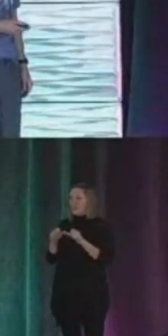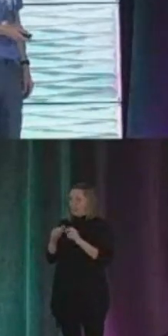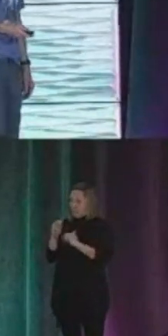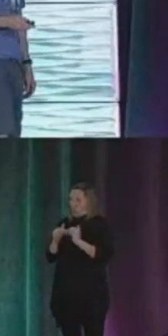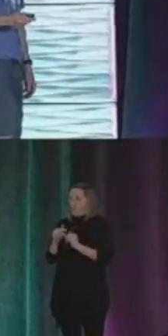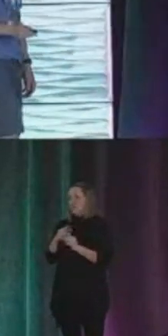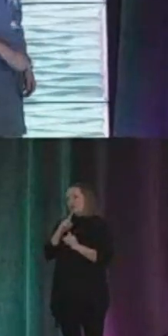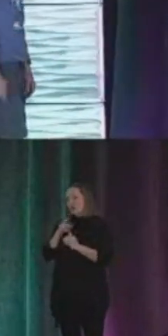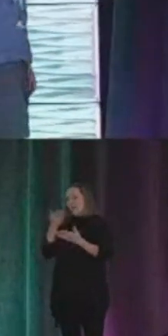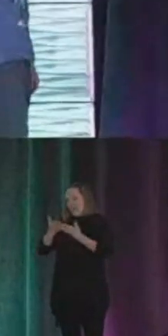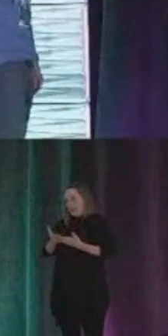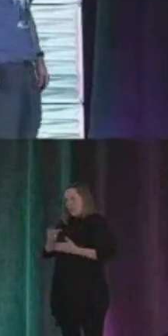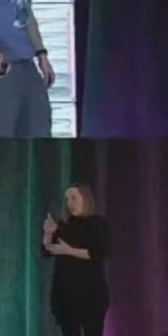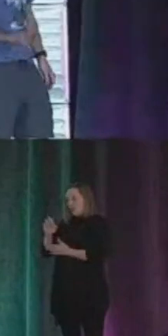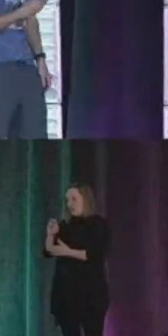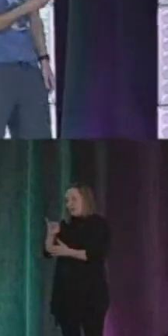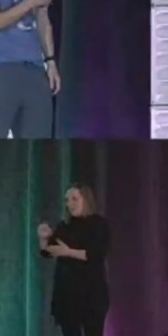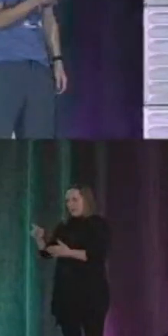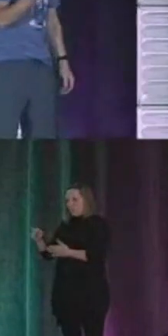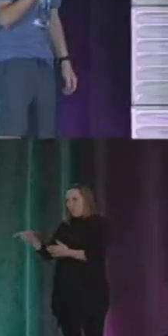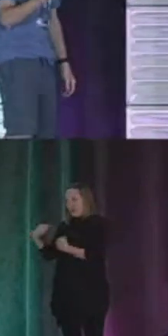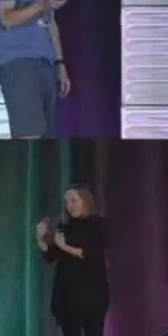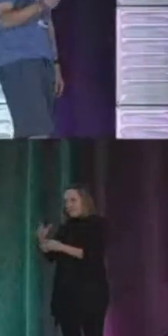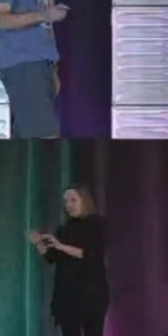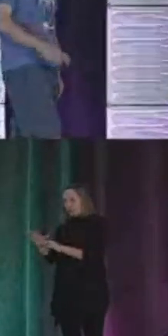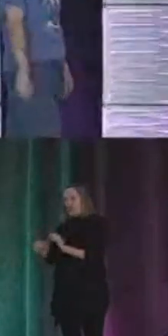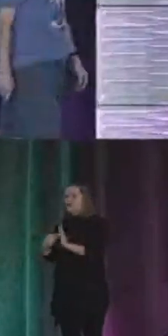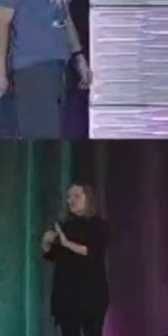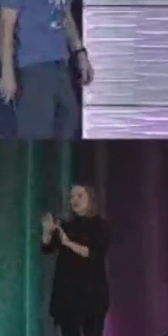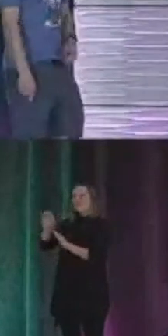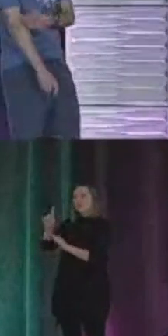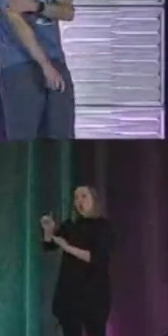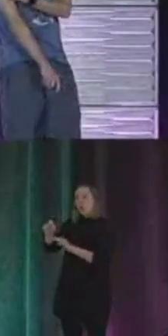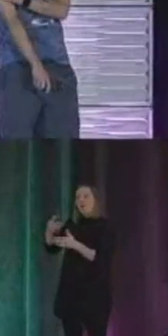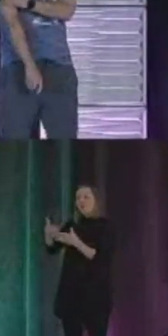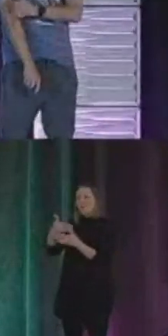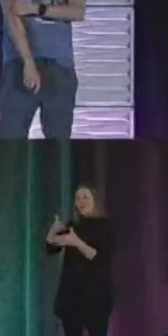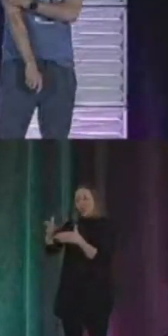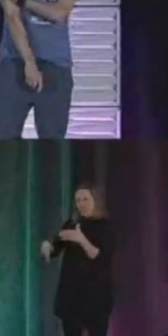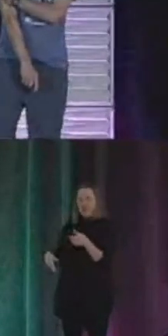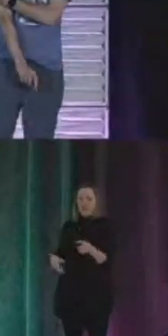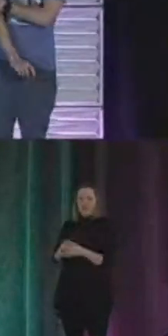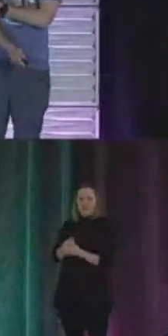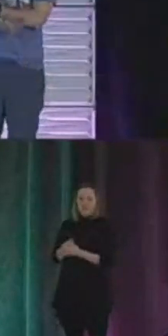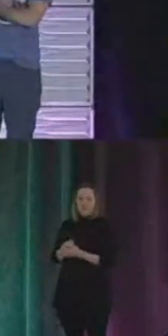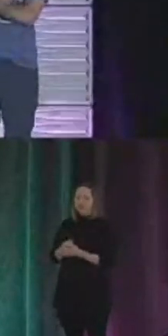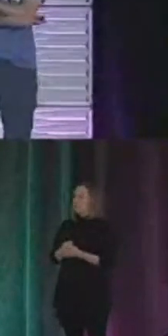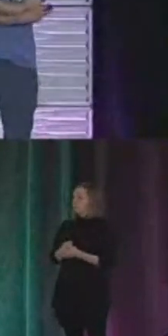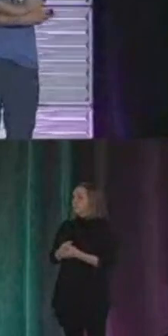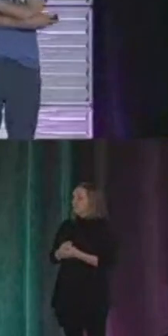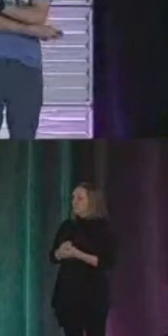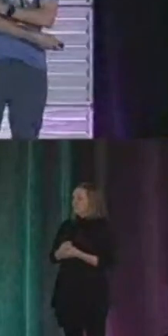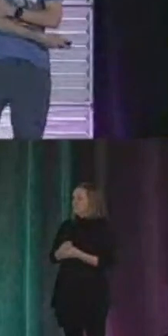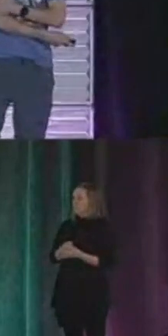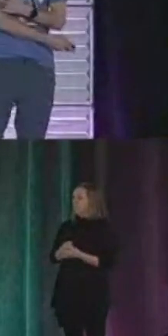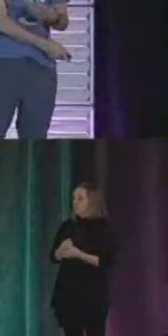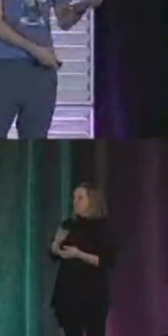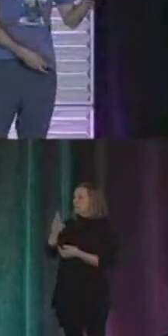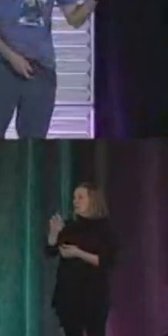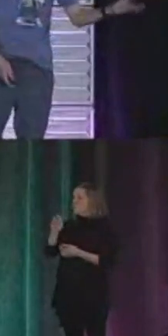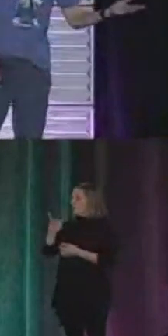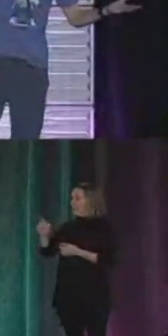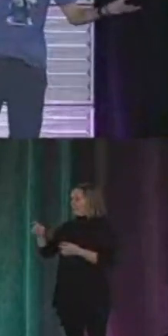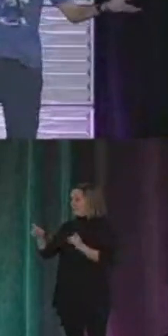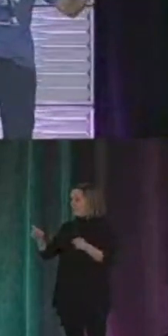really validating what Remix has been doing. I want to show you some code before I ramp up here. So in Remix, this is how you